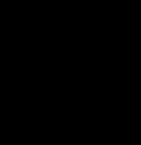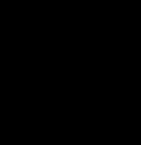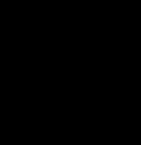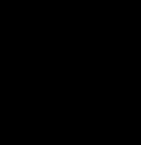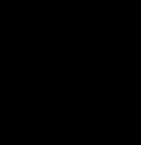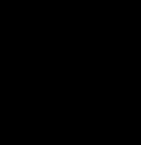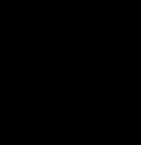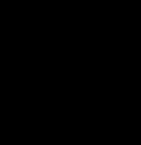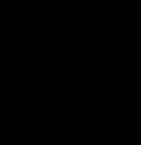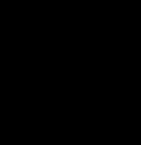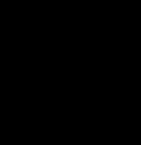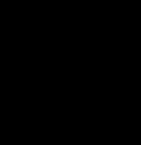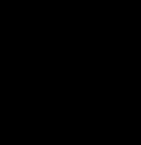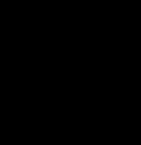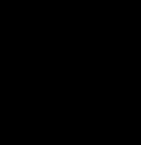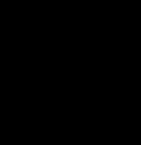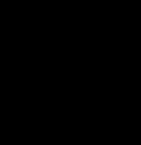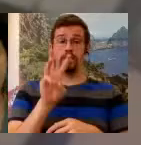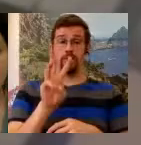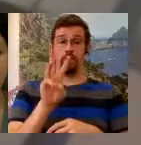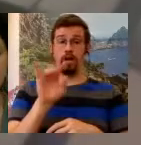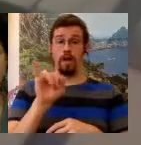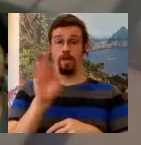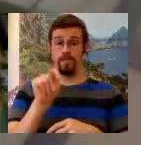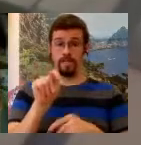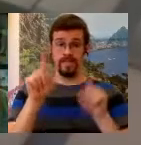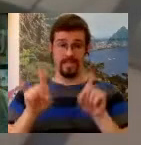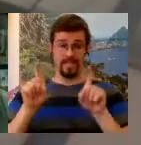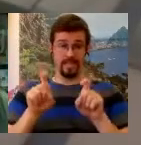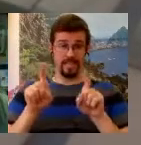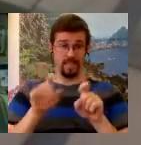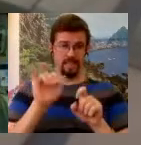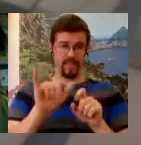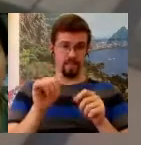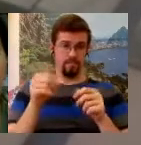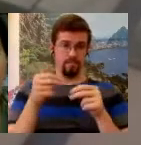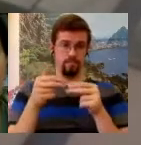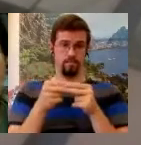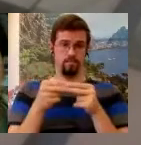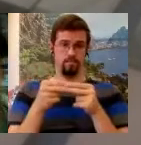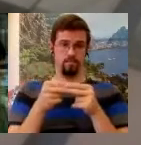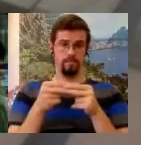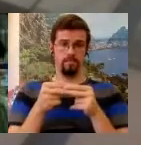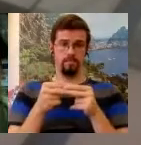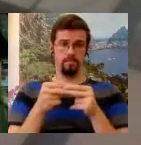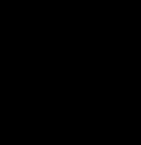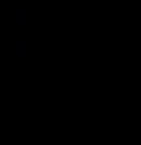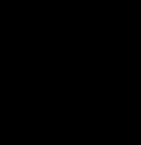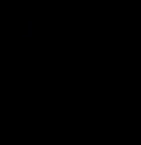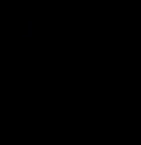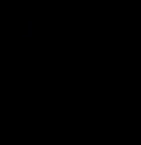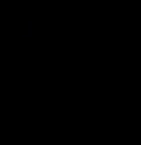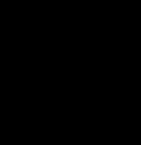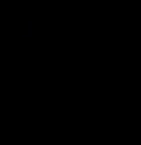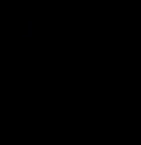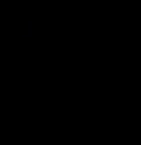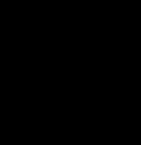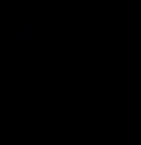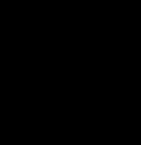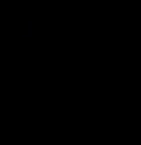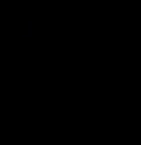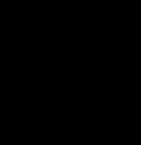on SWIFT testing? We're at a slide that says testing. Yeah, it was interesting because